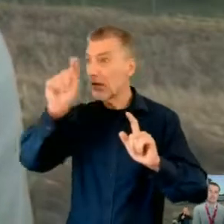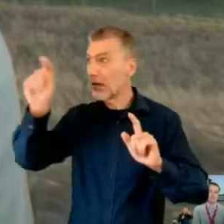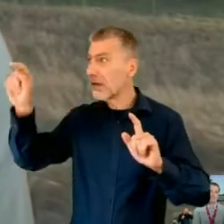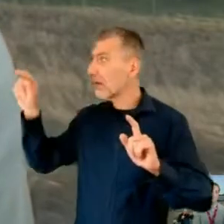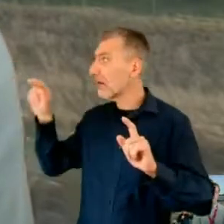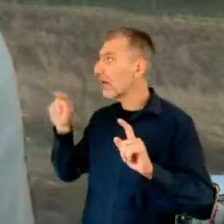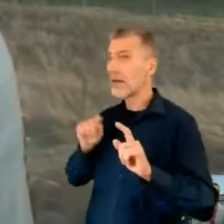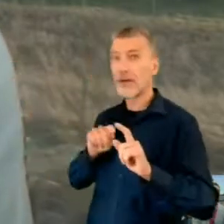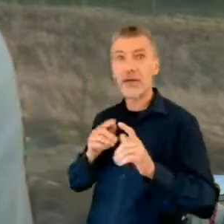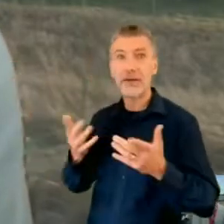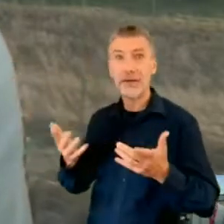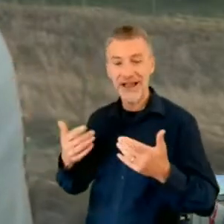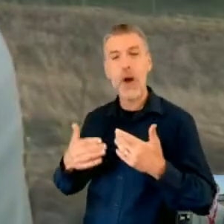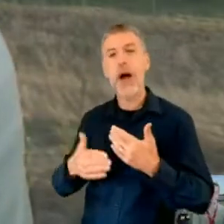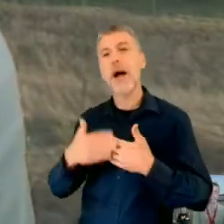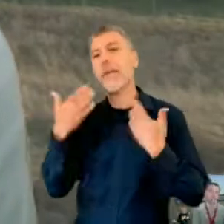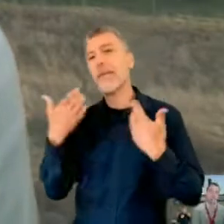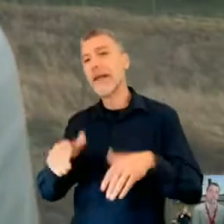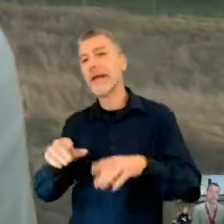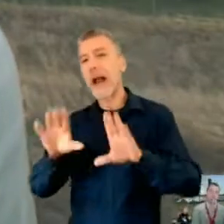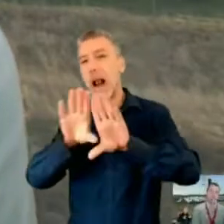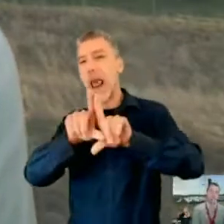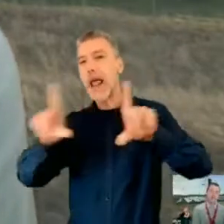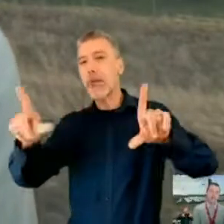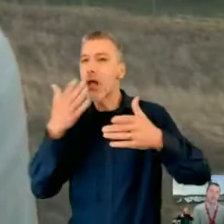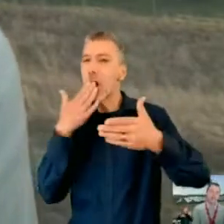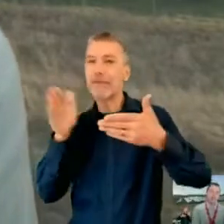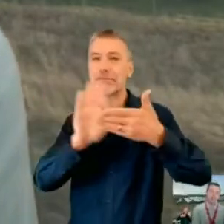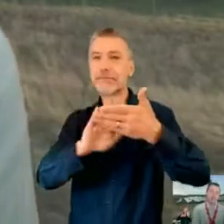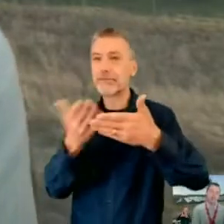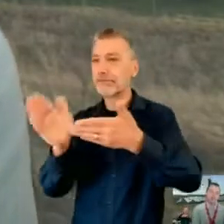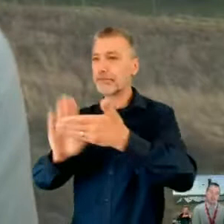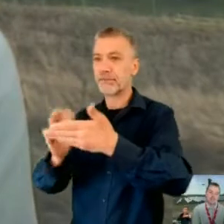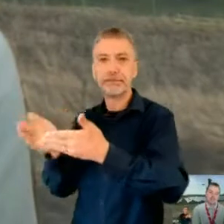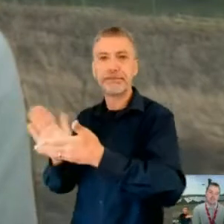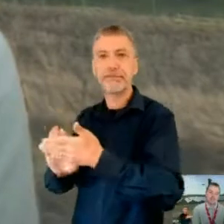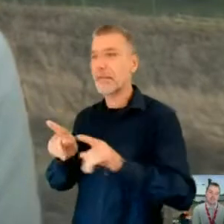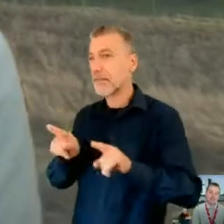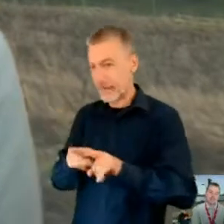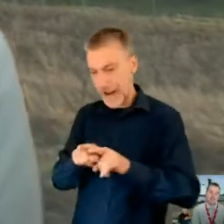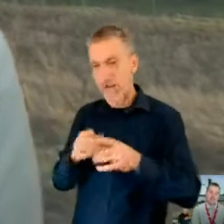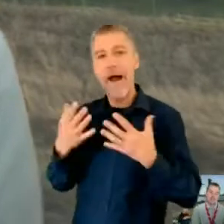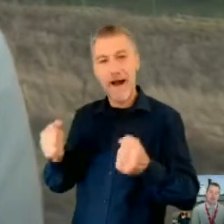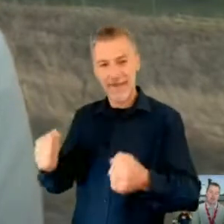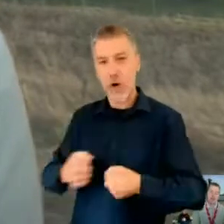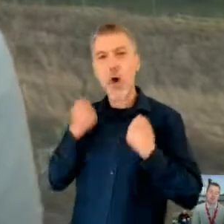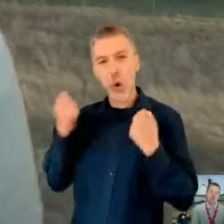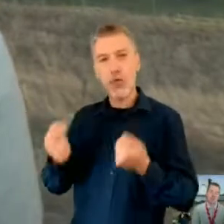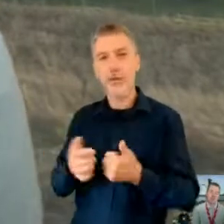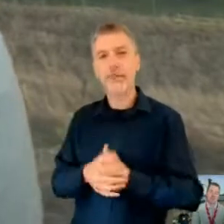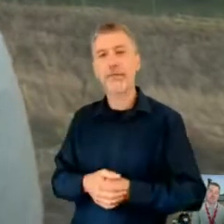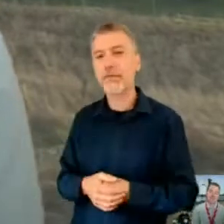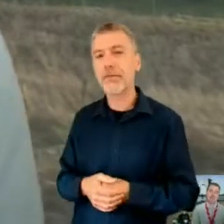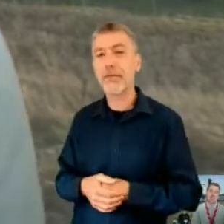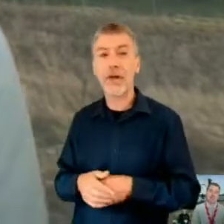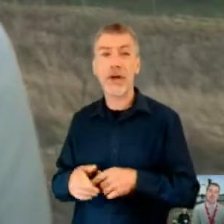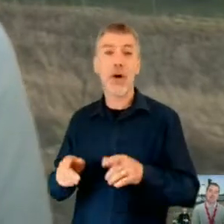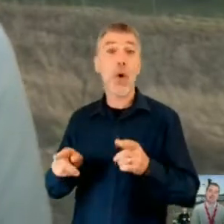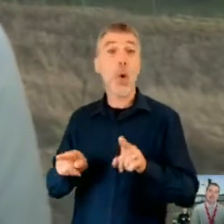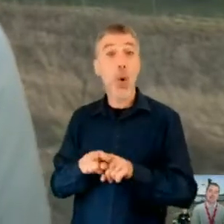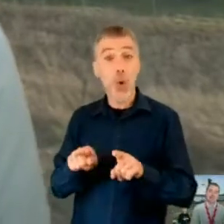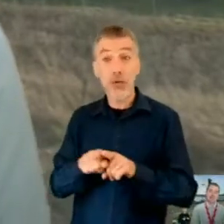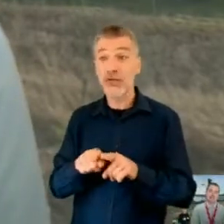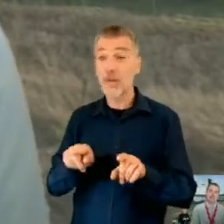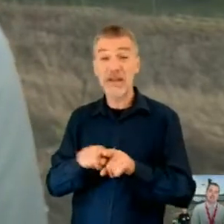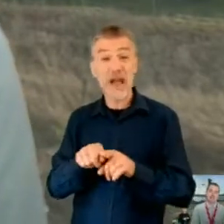and standardise what can be placed in bins. We're also looking at engaging, I mentioned before about engaging colleagues, so we're doing that with our cleaners,